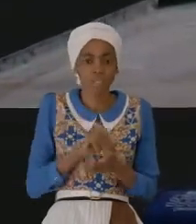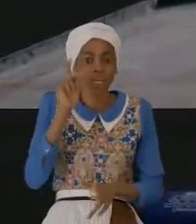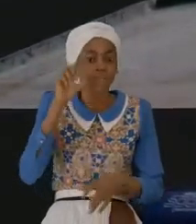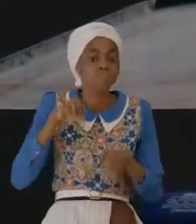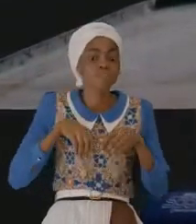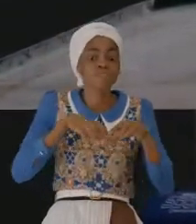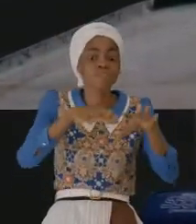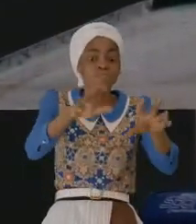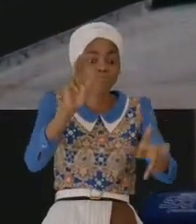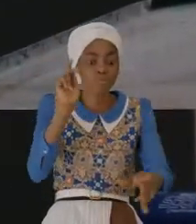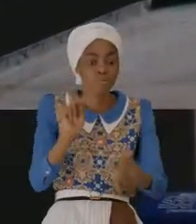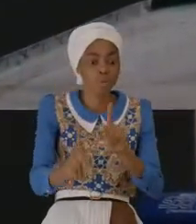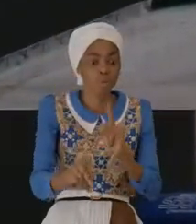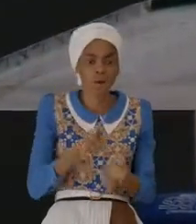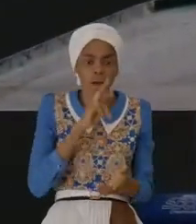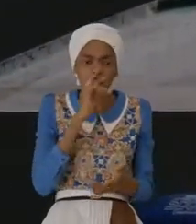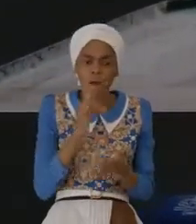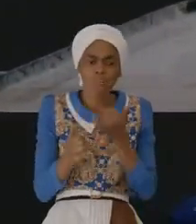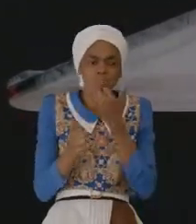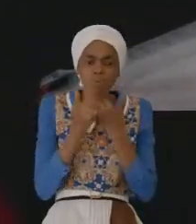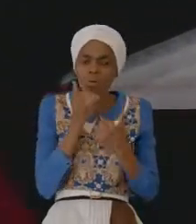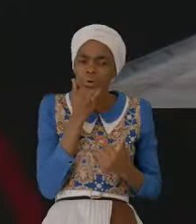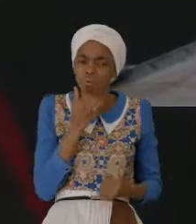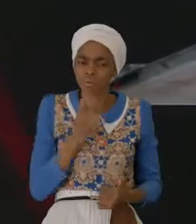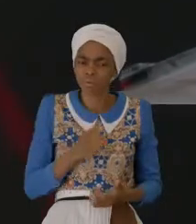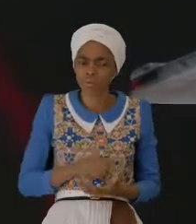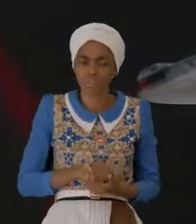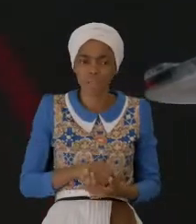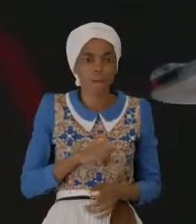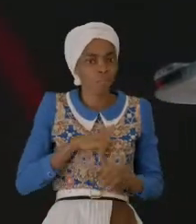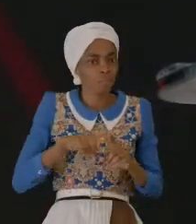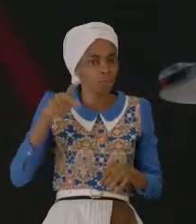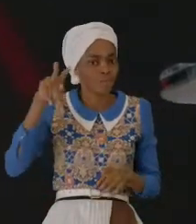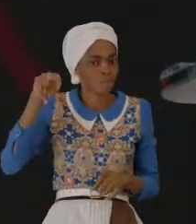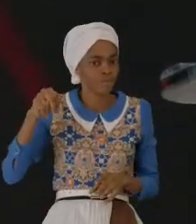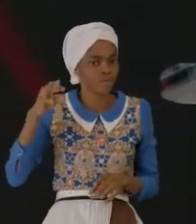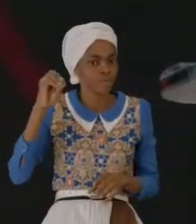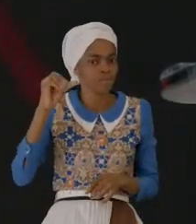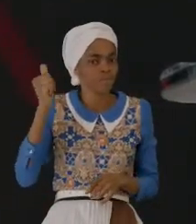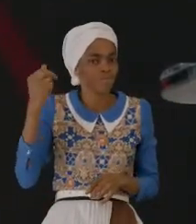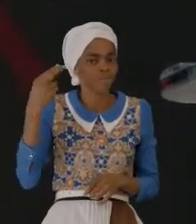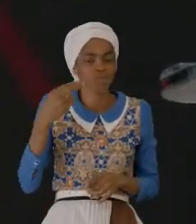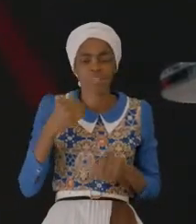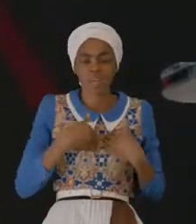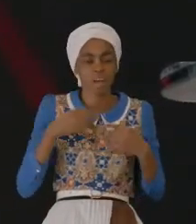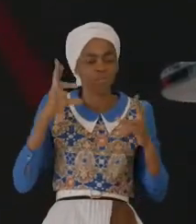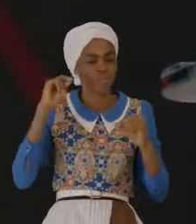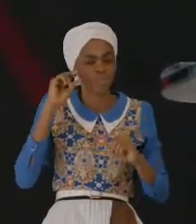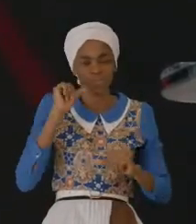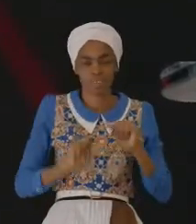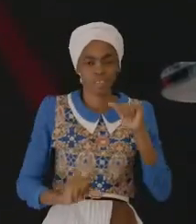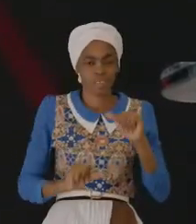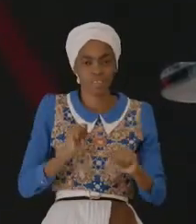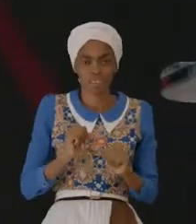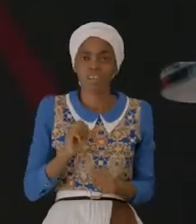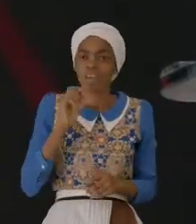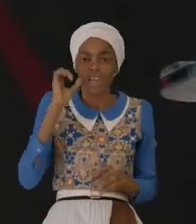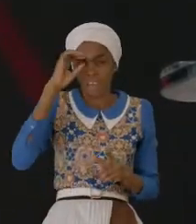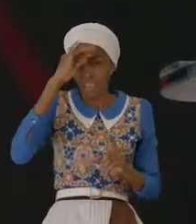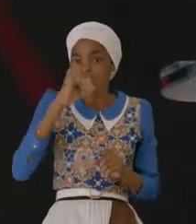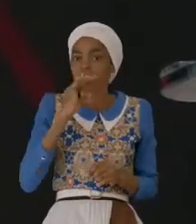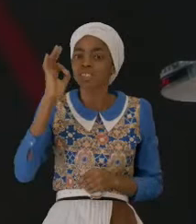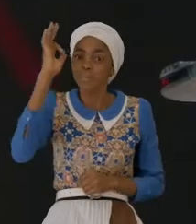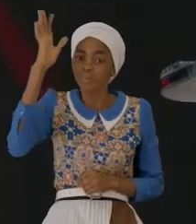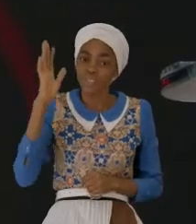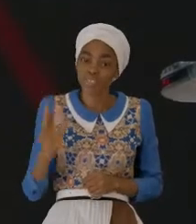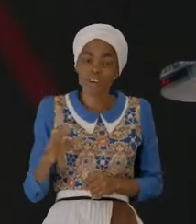no doubt it was the preacher of righteousness with the preacher of the Holiness without which